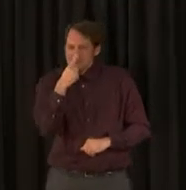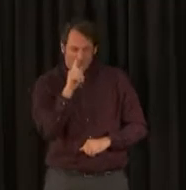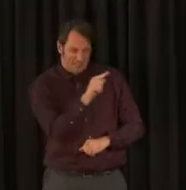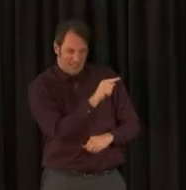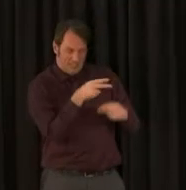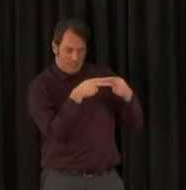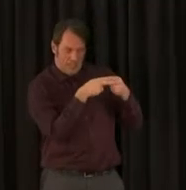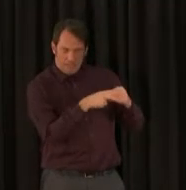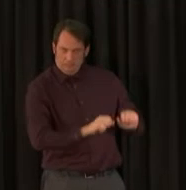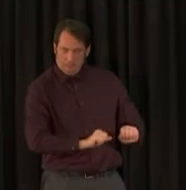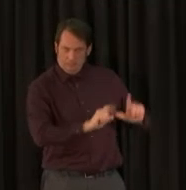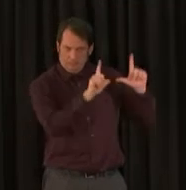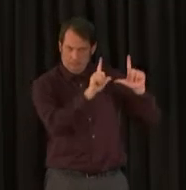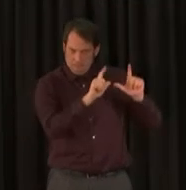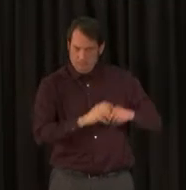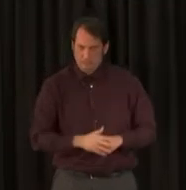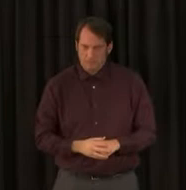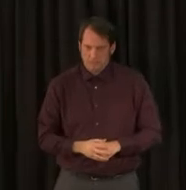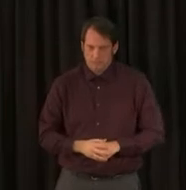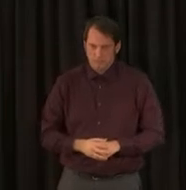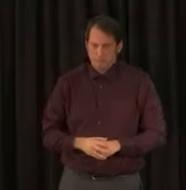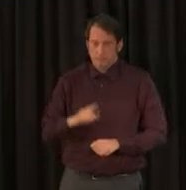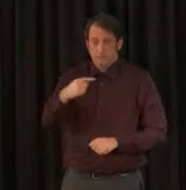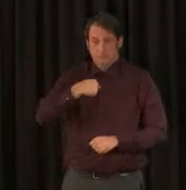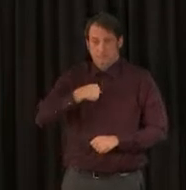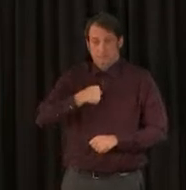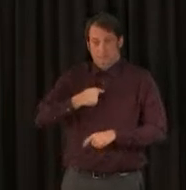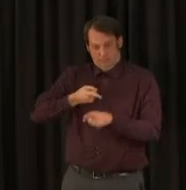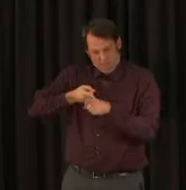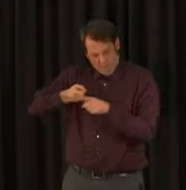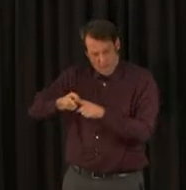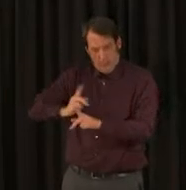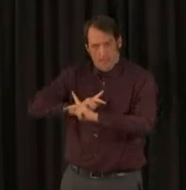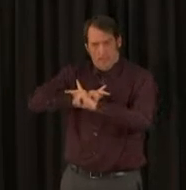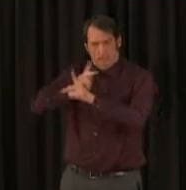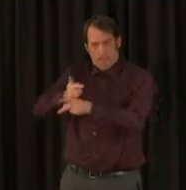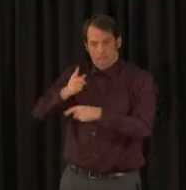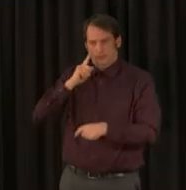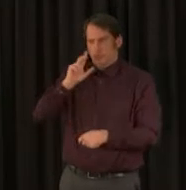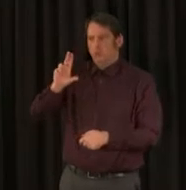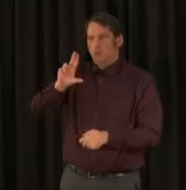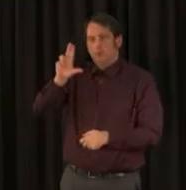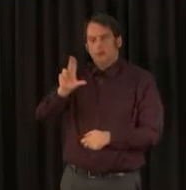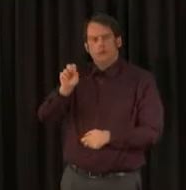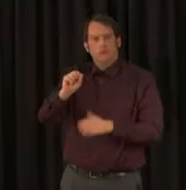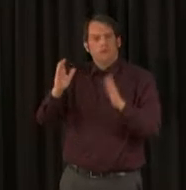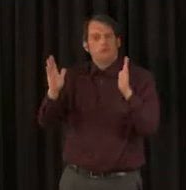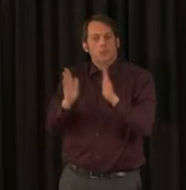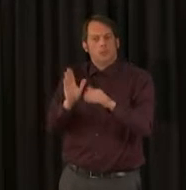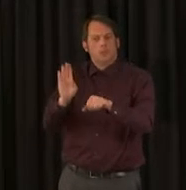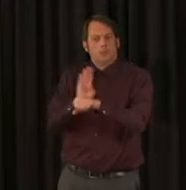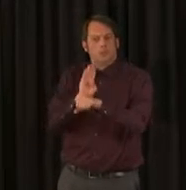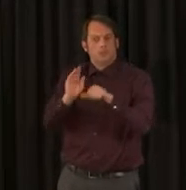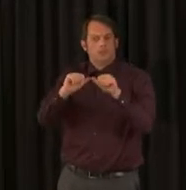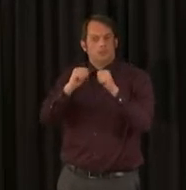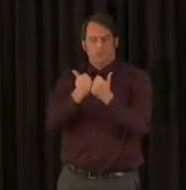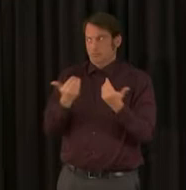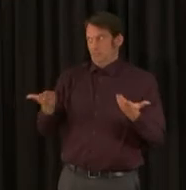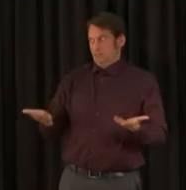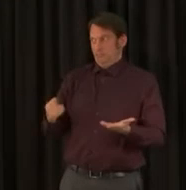Roderick Johnson. I am the Lender Relations Specialist at the U.S. Small Business Administration right here in Washington,